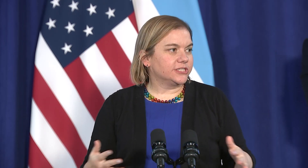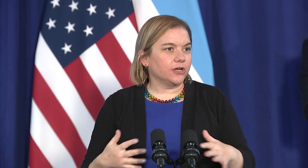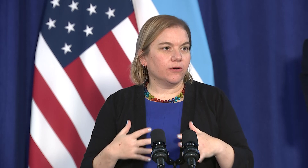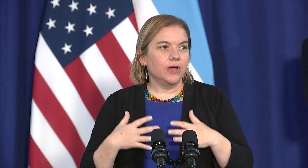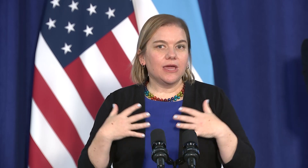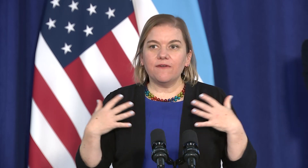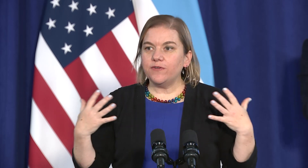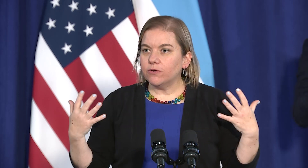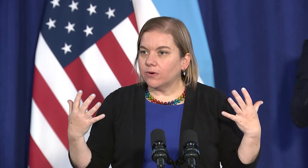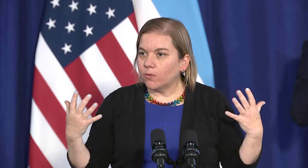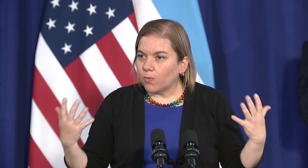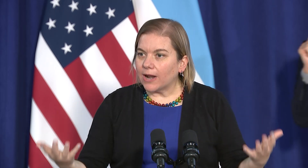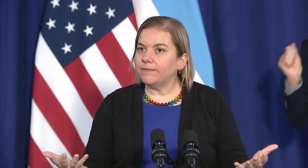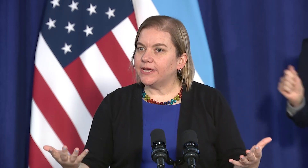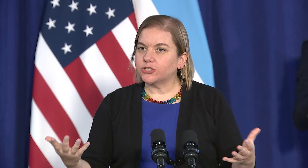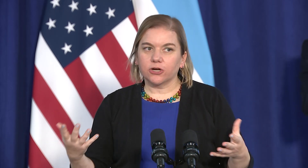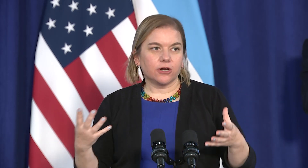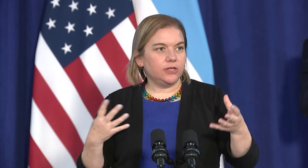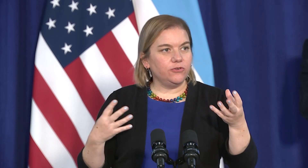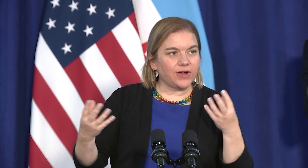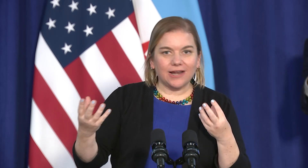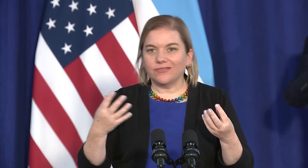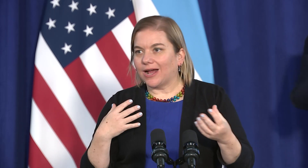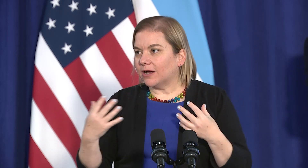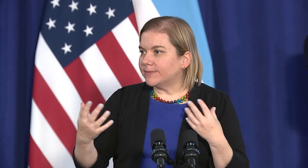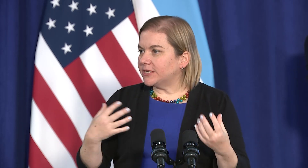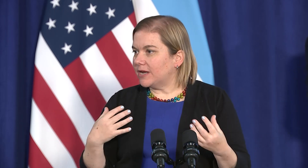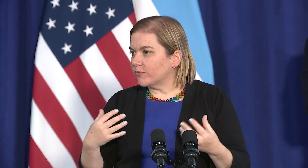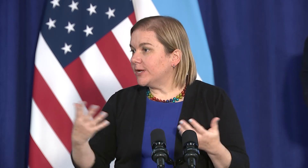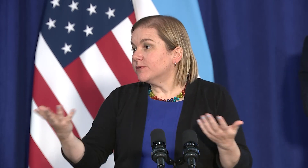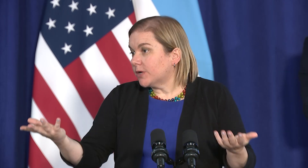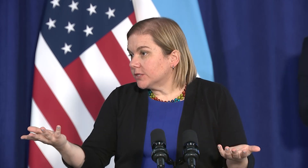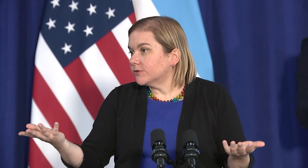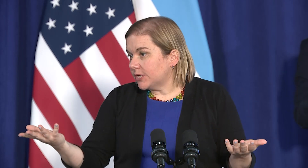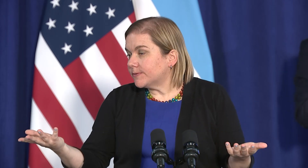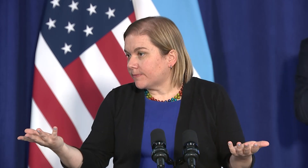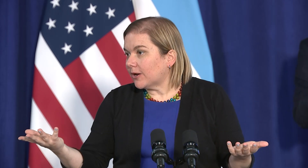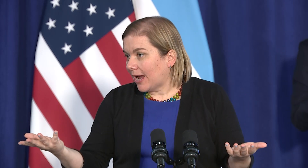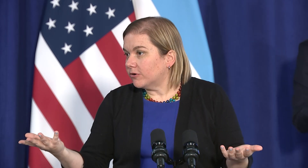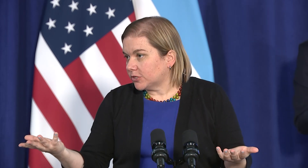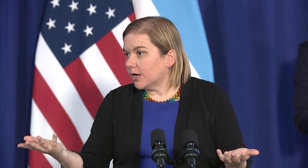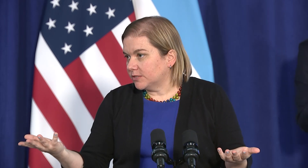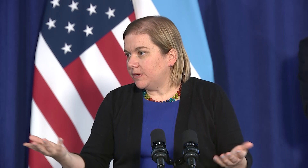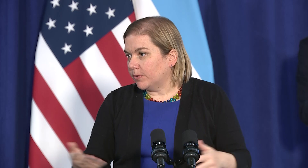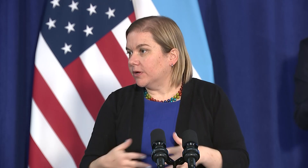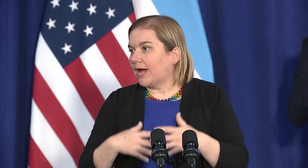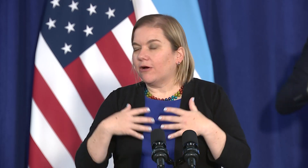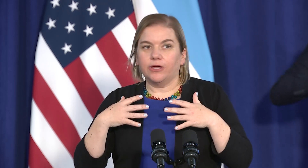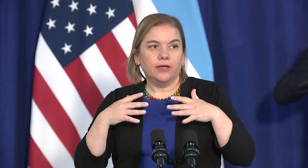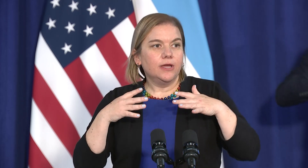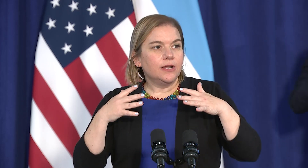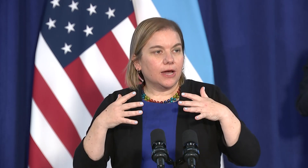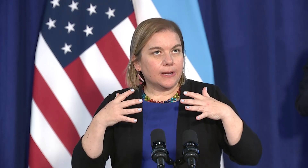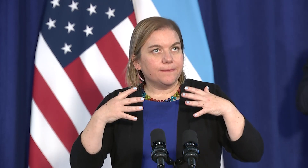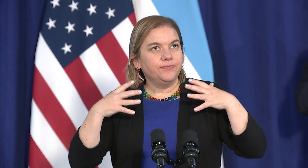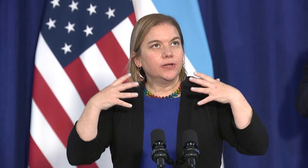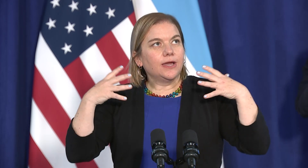you. And so if you want to make sure you've kind of got up-to-date information, but also tips about how to talk to people and how